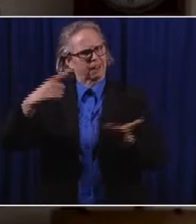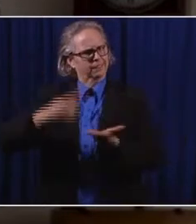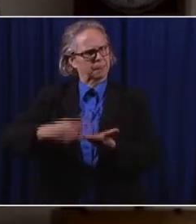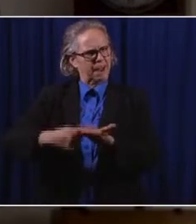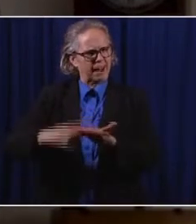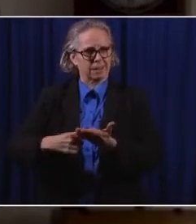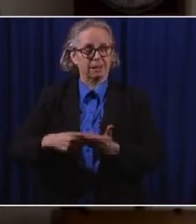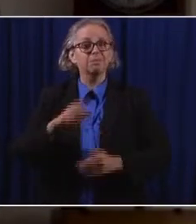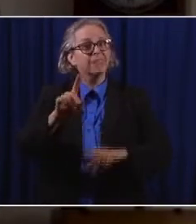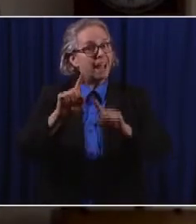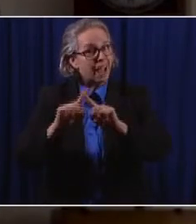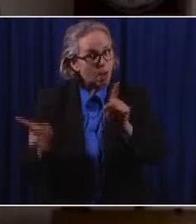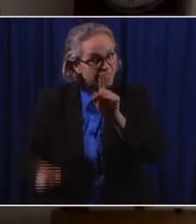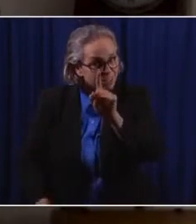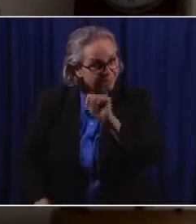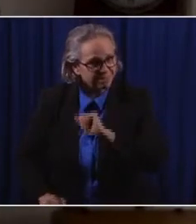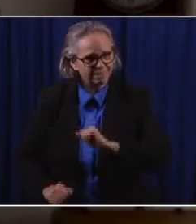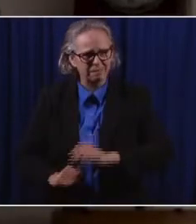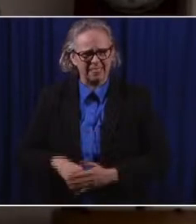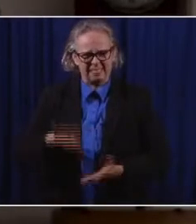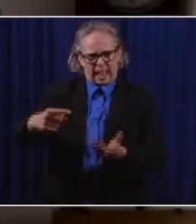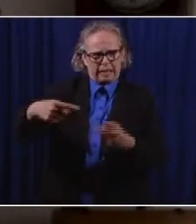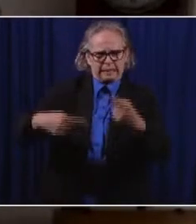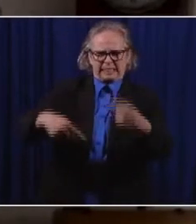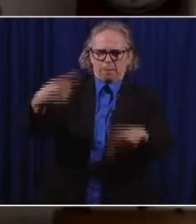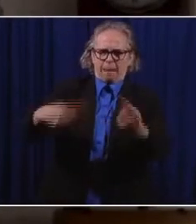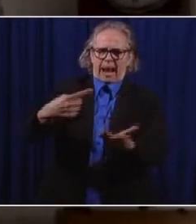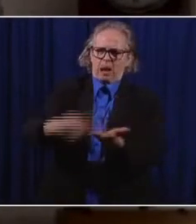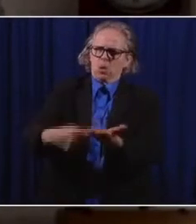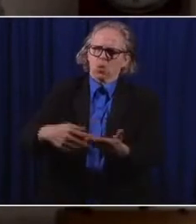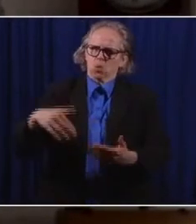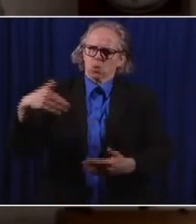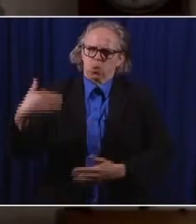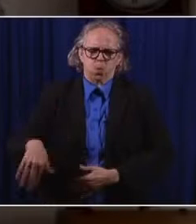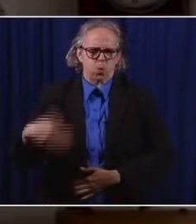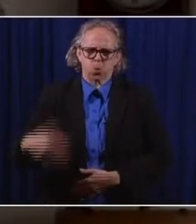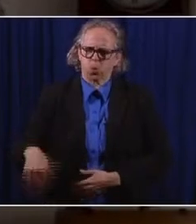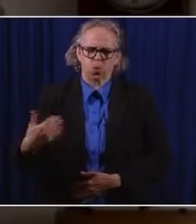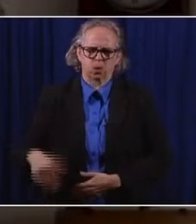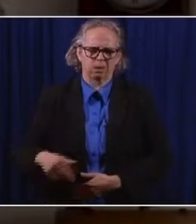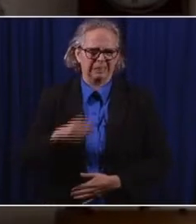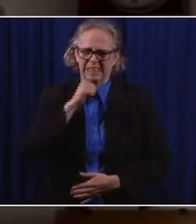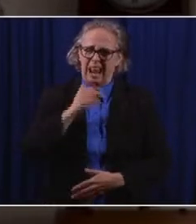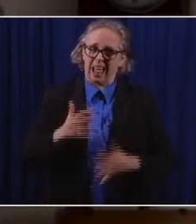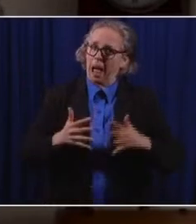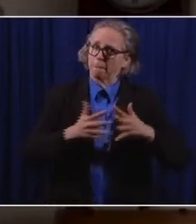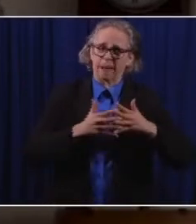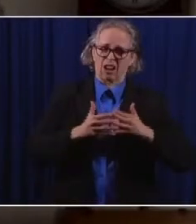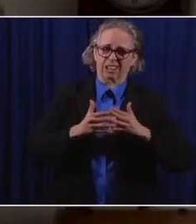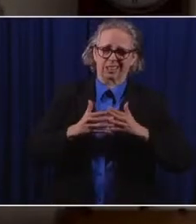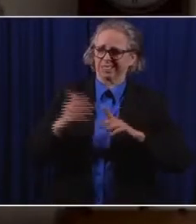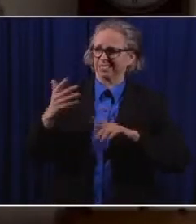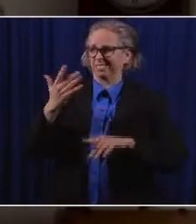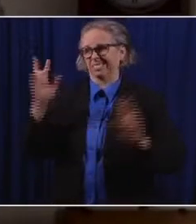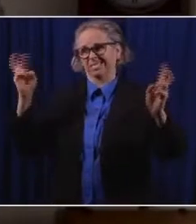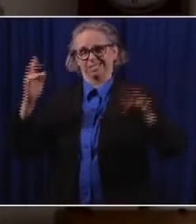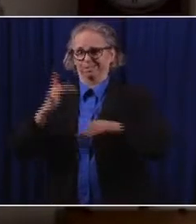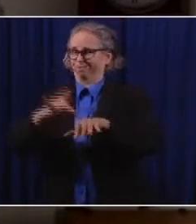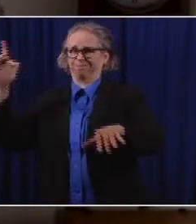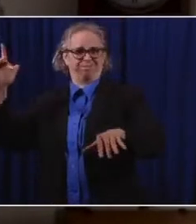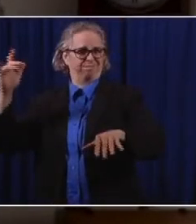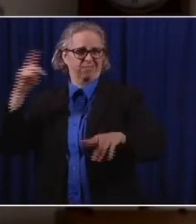However, the debate itself was certainly not our country's finest hour or not our country's finest 90